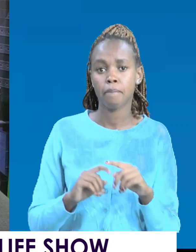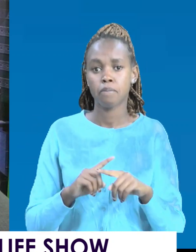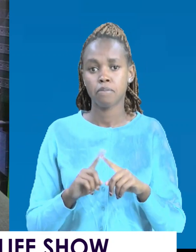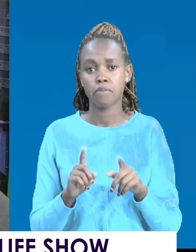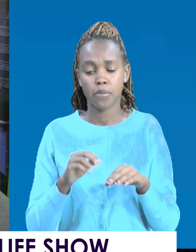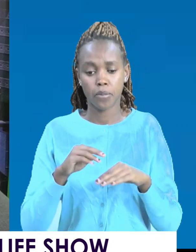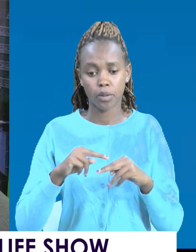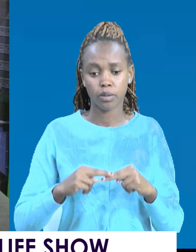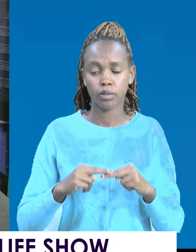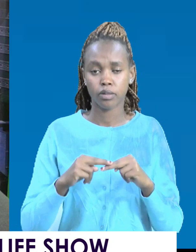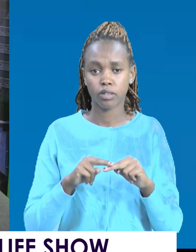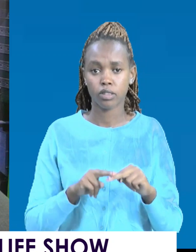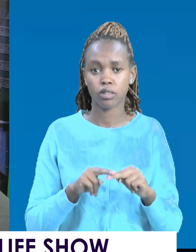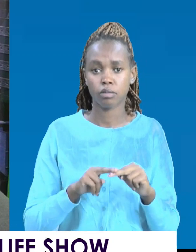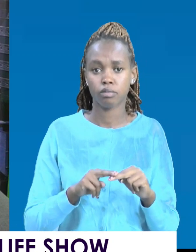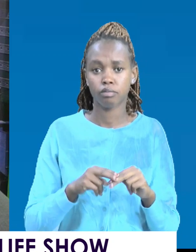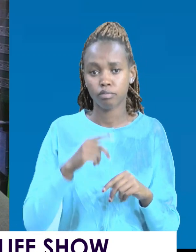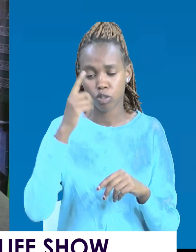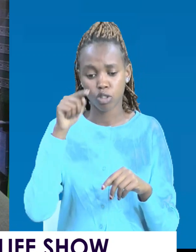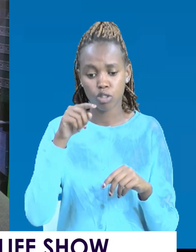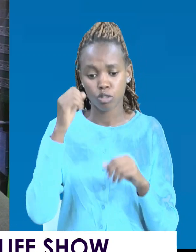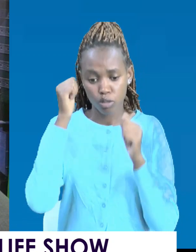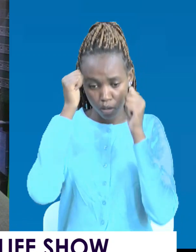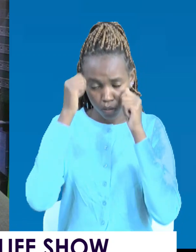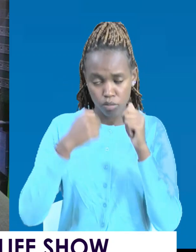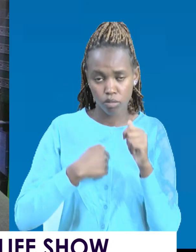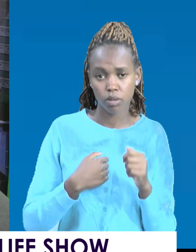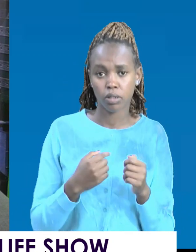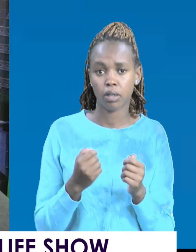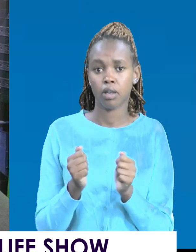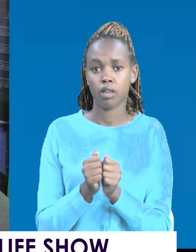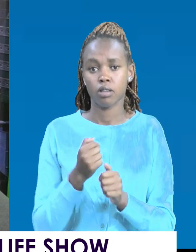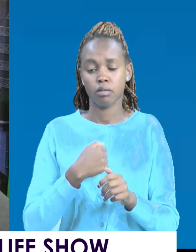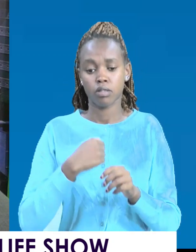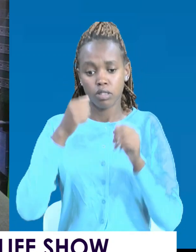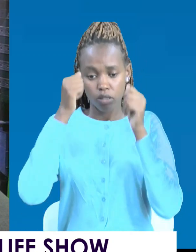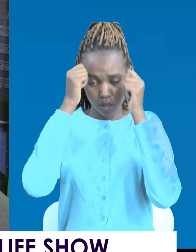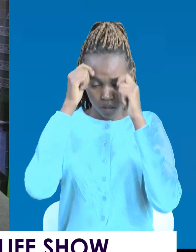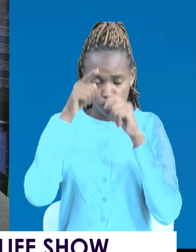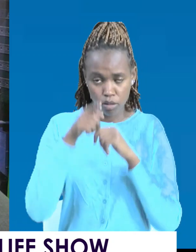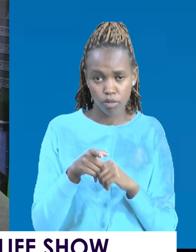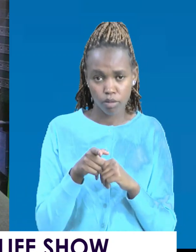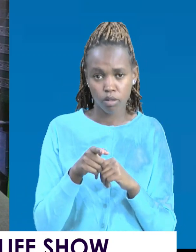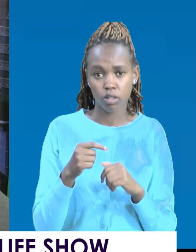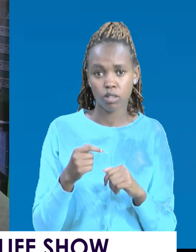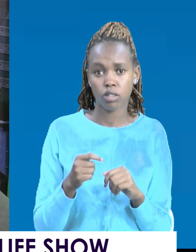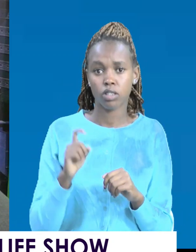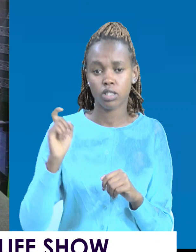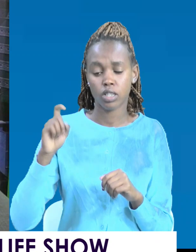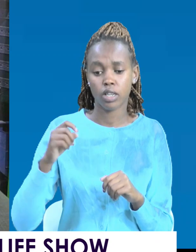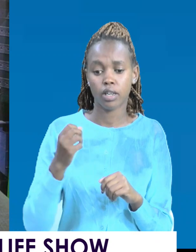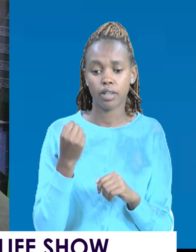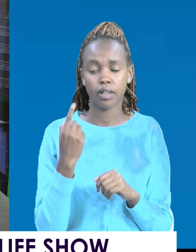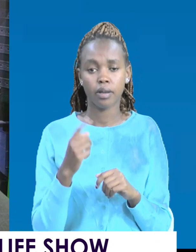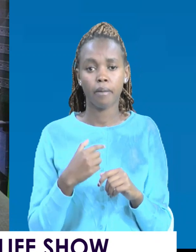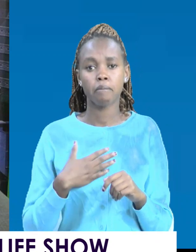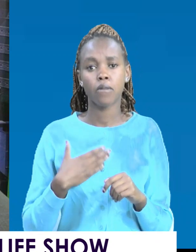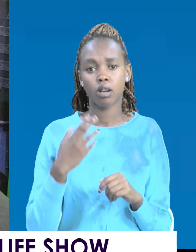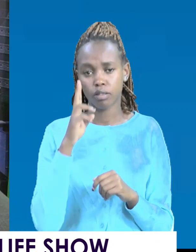because you studied me and I studied you, I need to learn so that my jokes may not